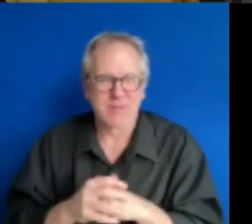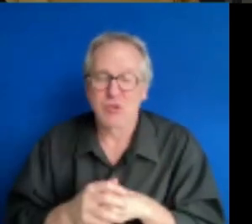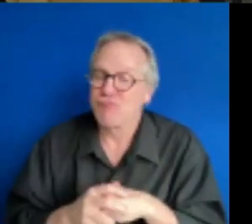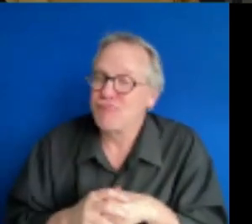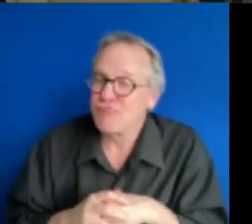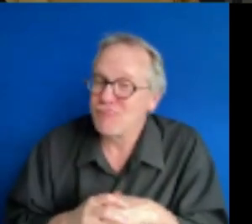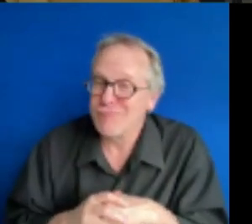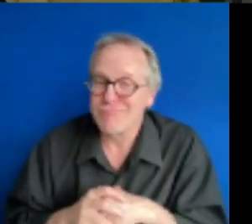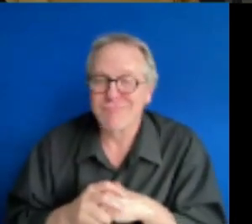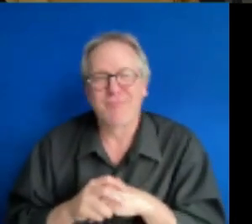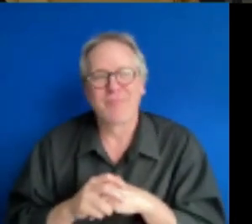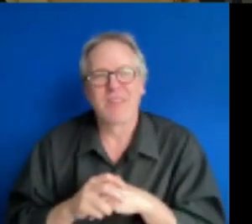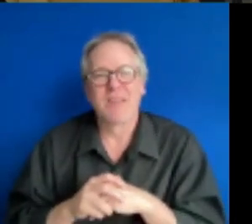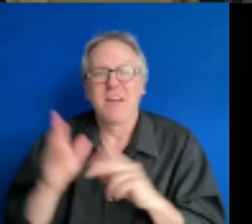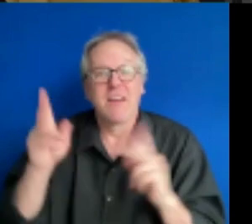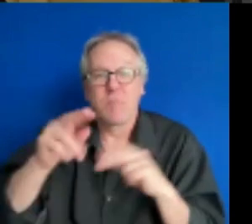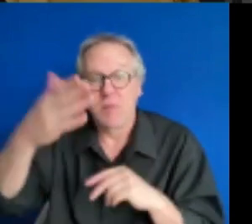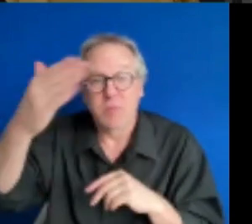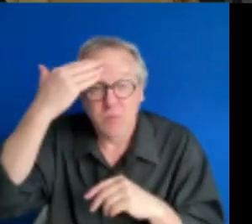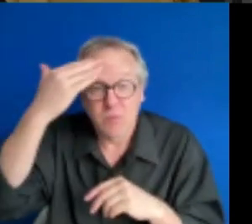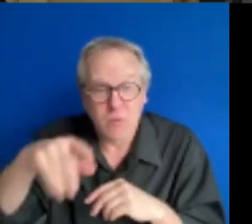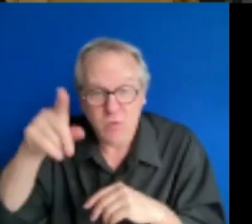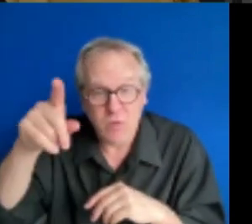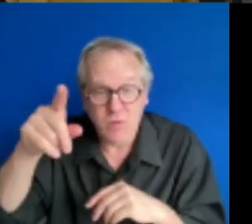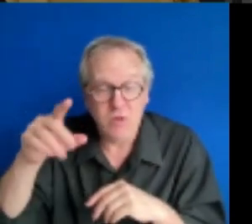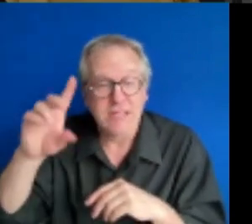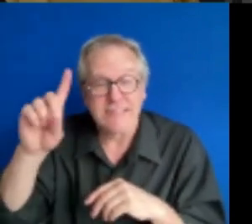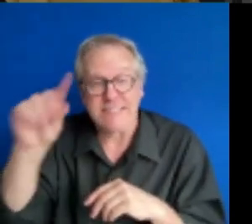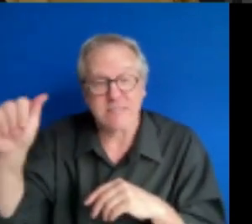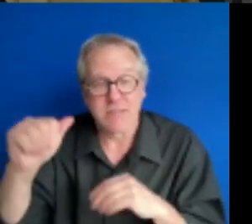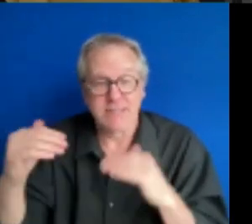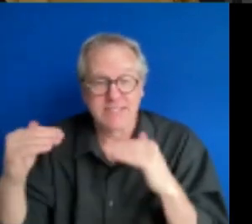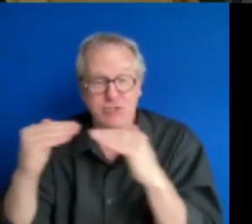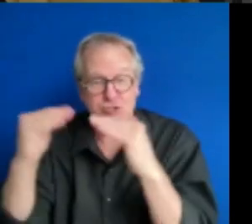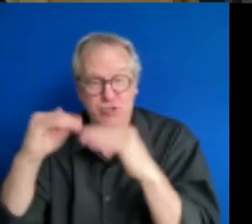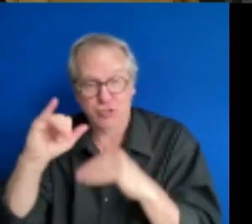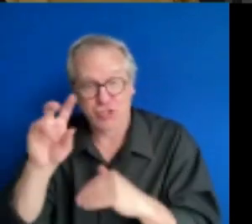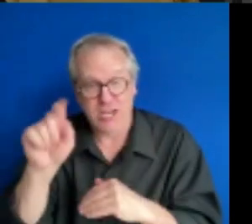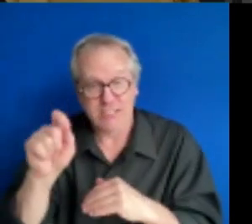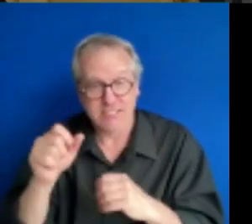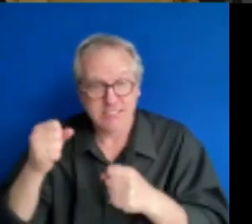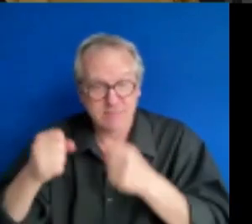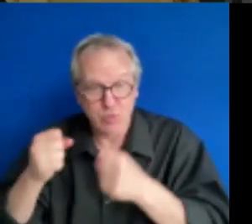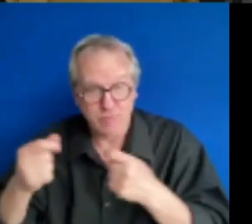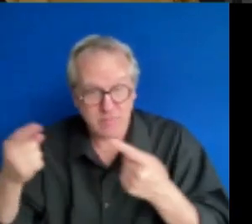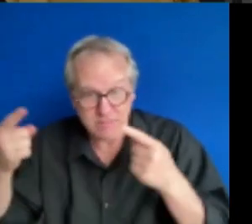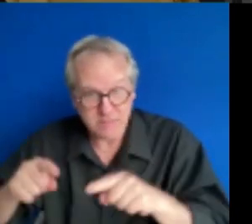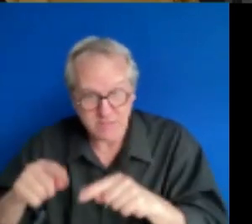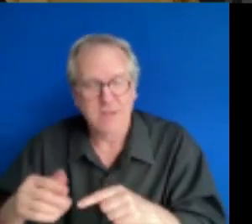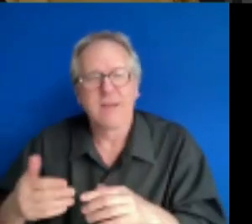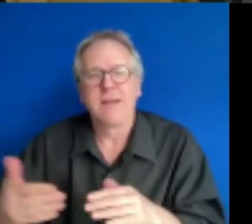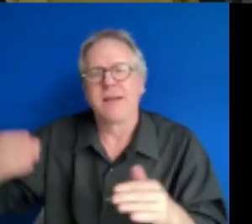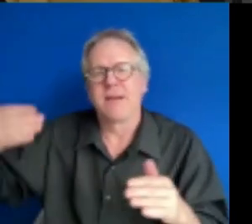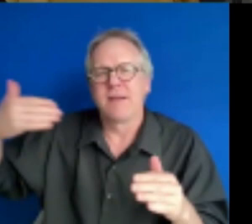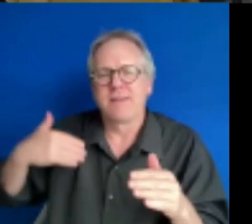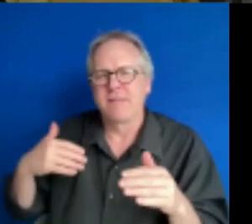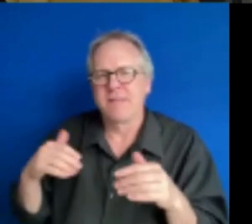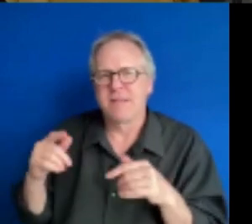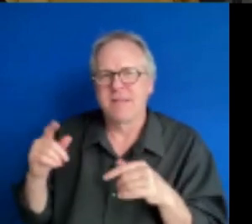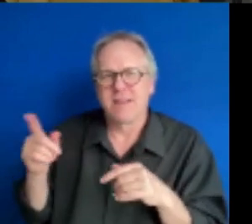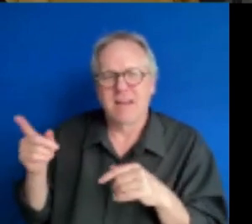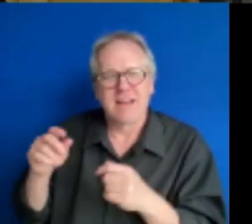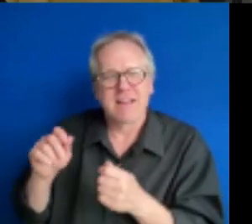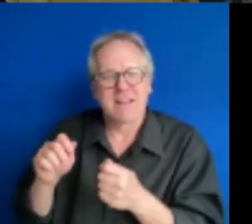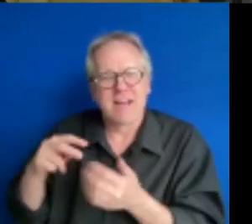say that for those who don't know, the disability justice movement came out of a wonderful adaptive